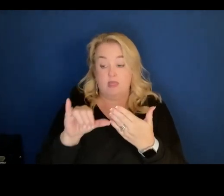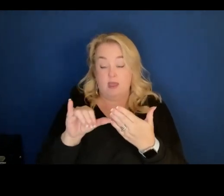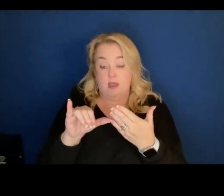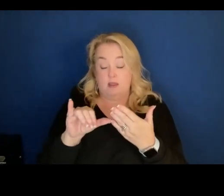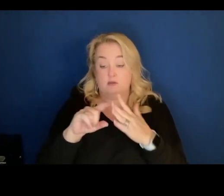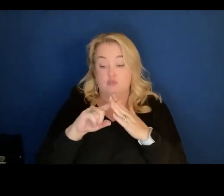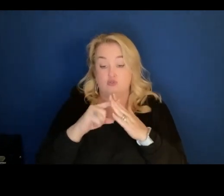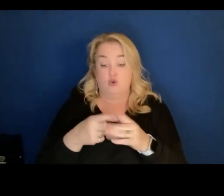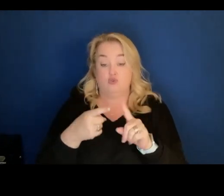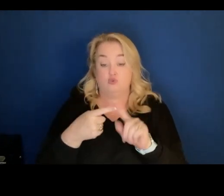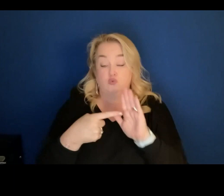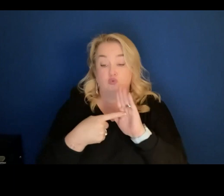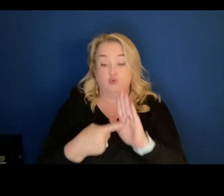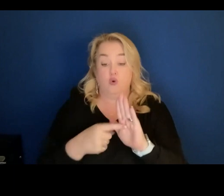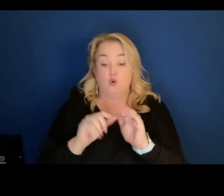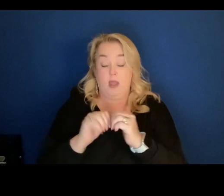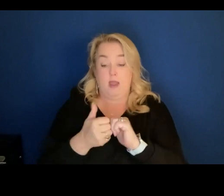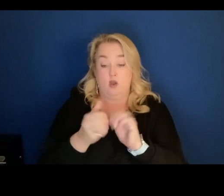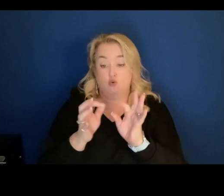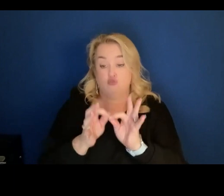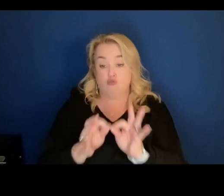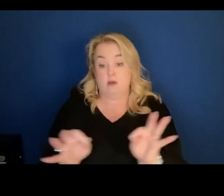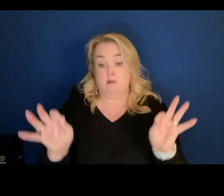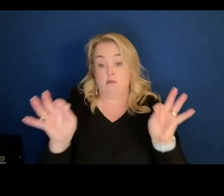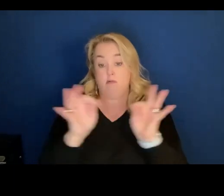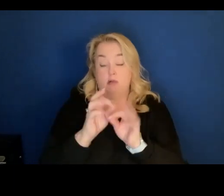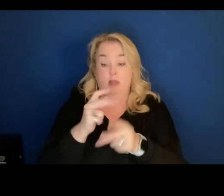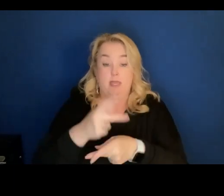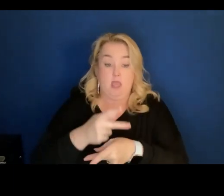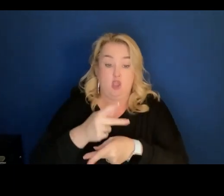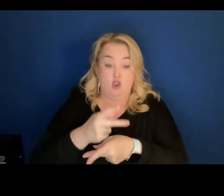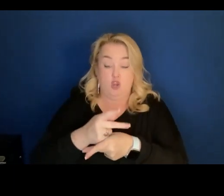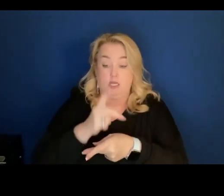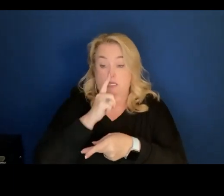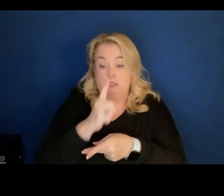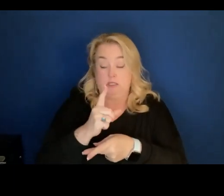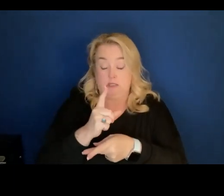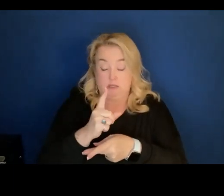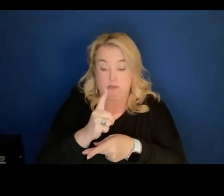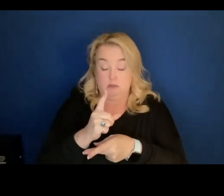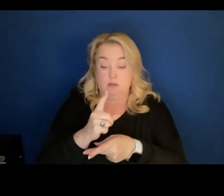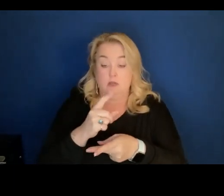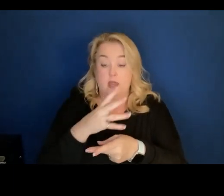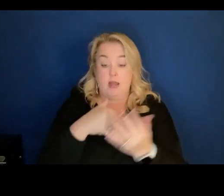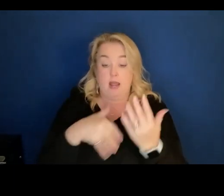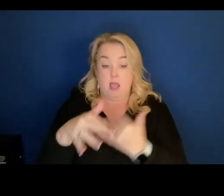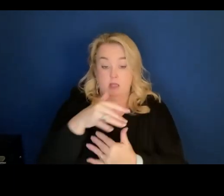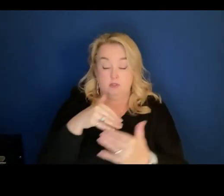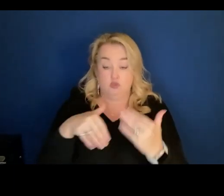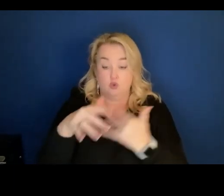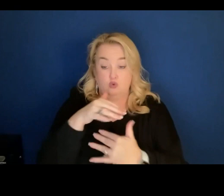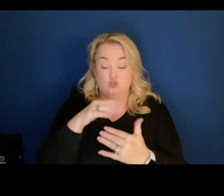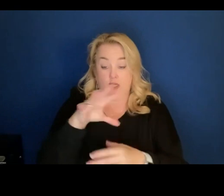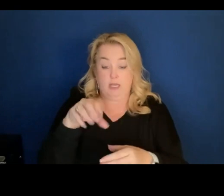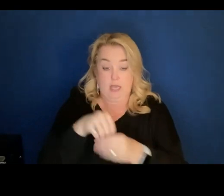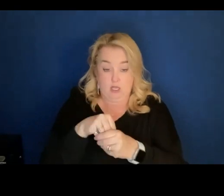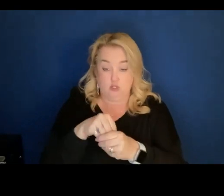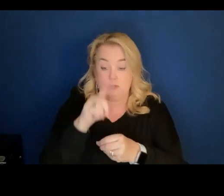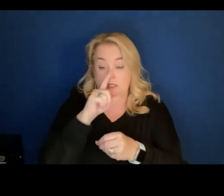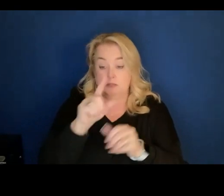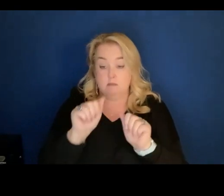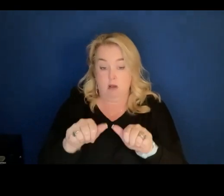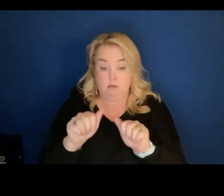begins to highlight how critical caregiver engagement is, equitable social engagement programs and practices are